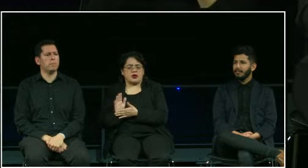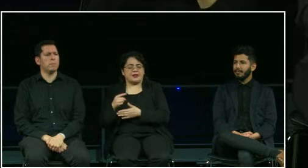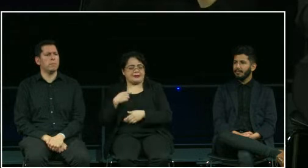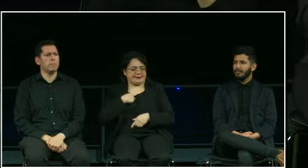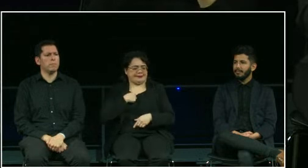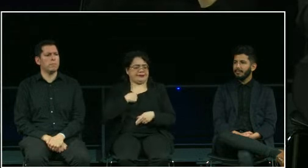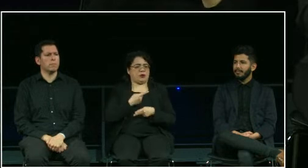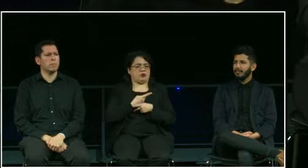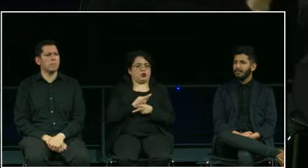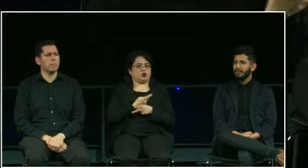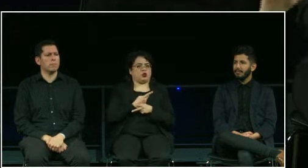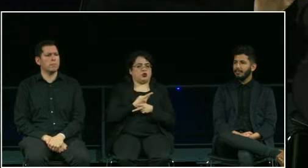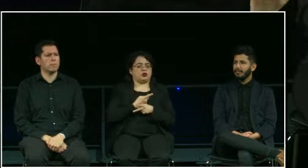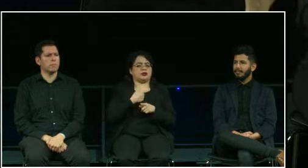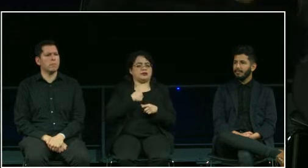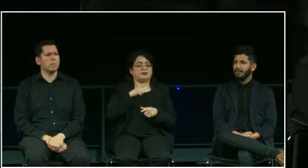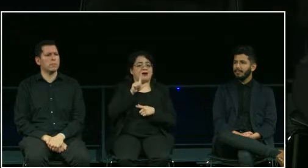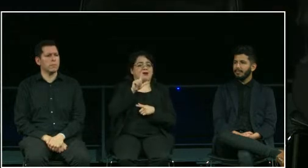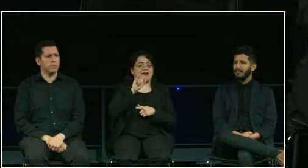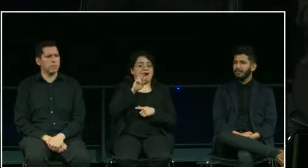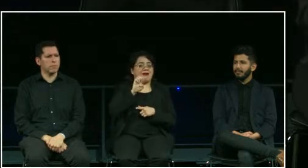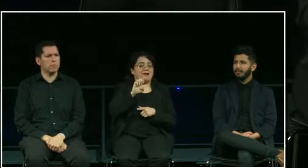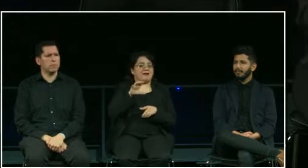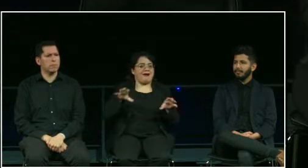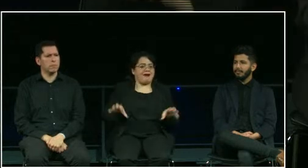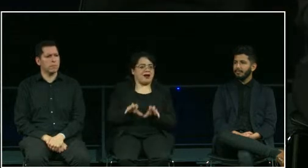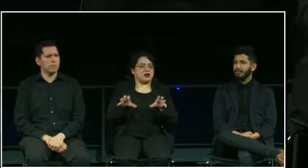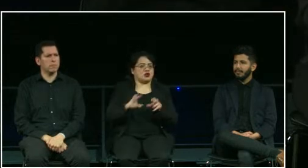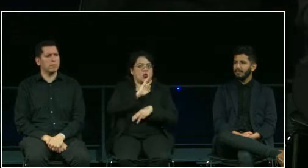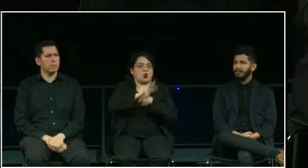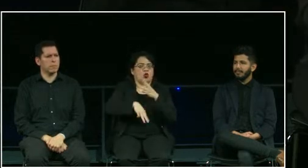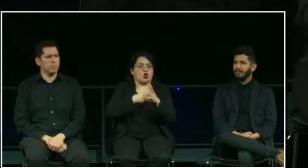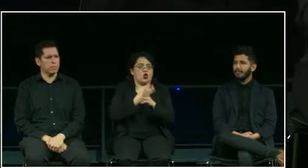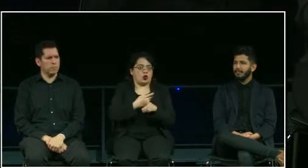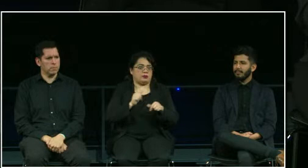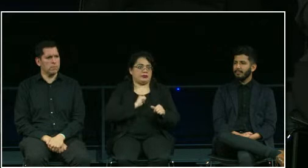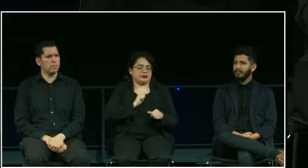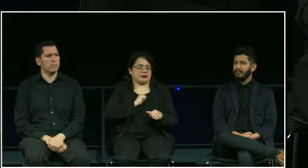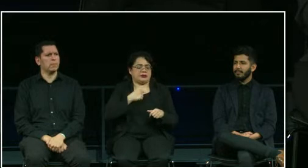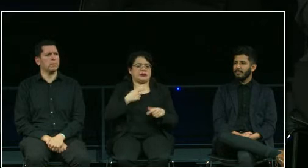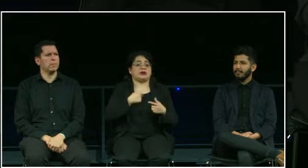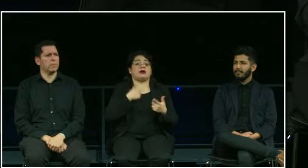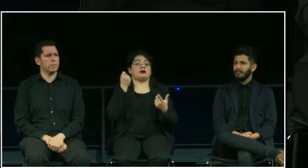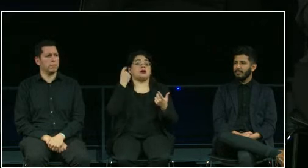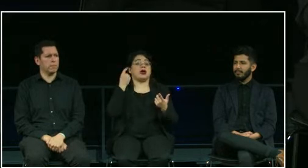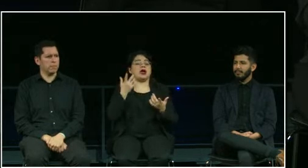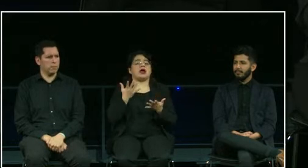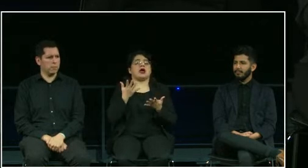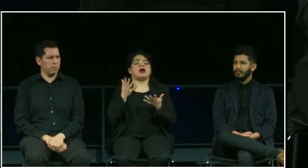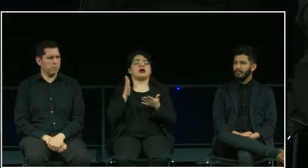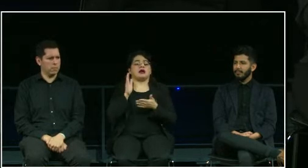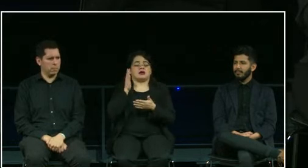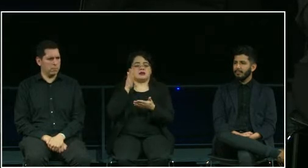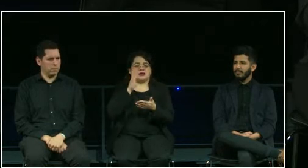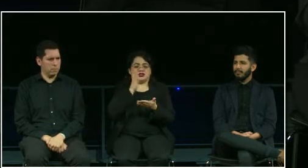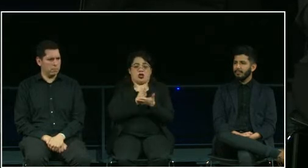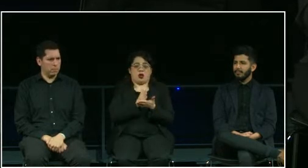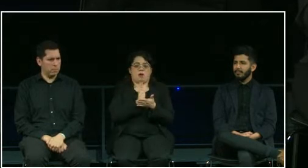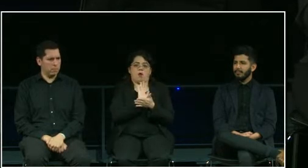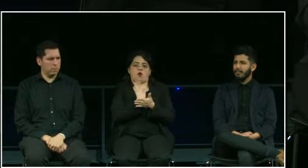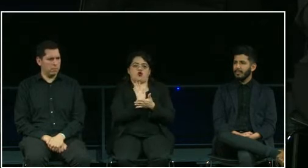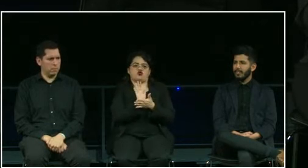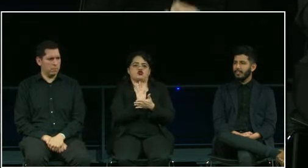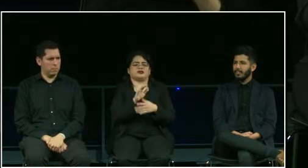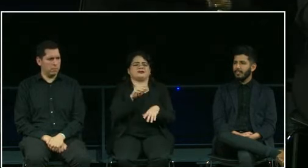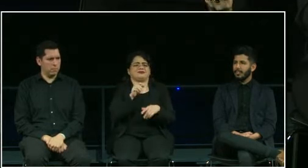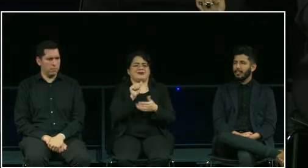as a producer, coming from the live action world, I often was told independent stop motion animation is not a